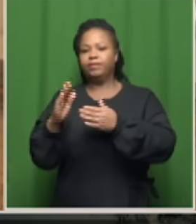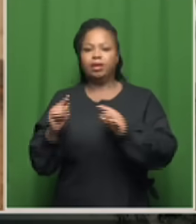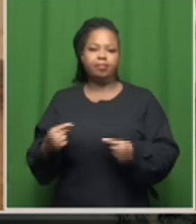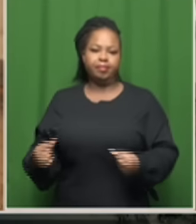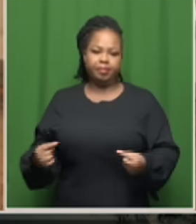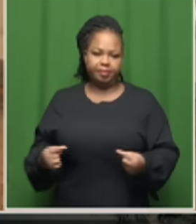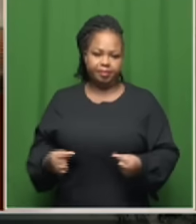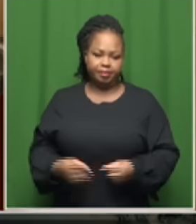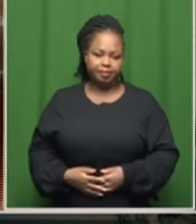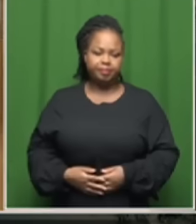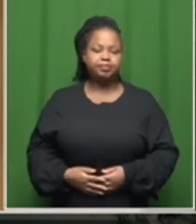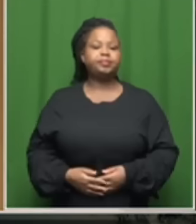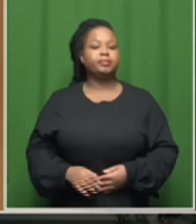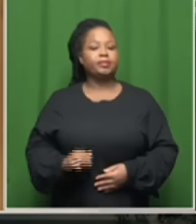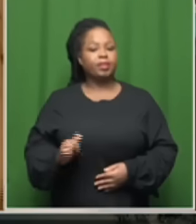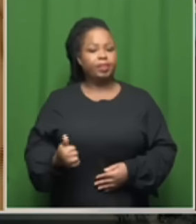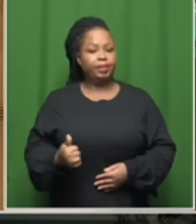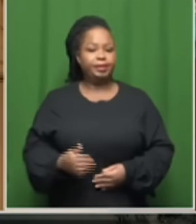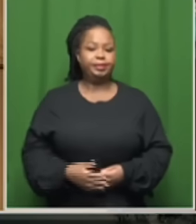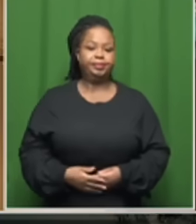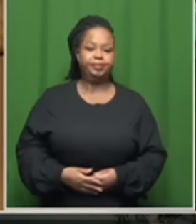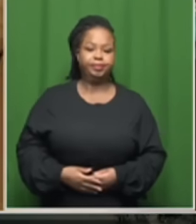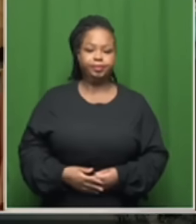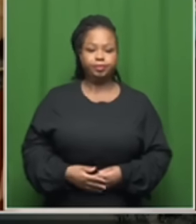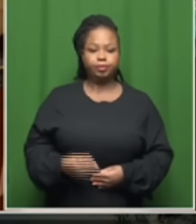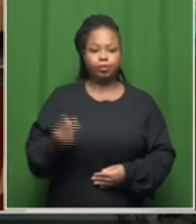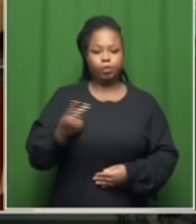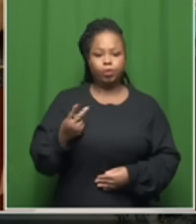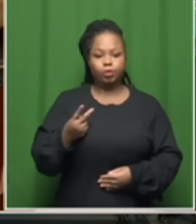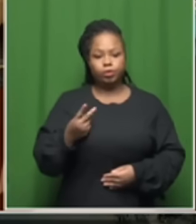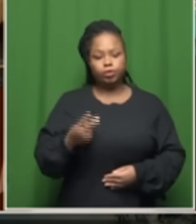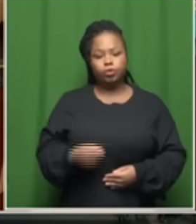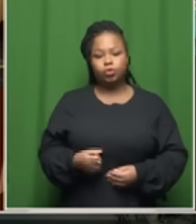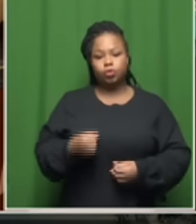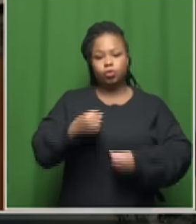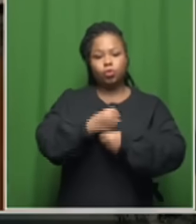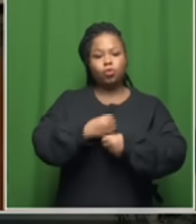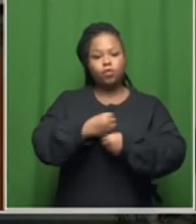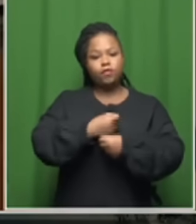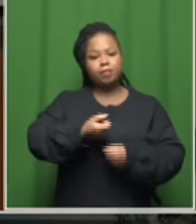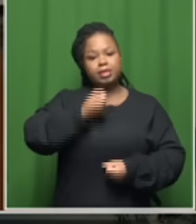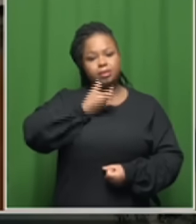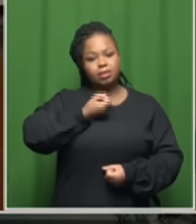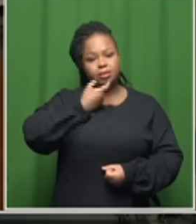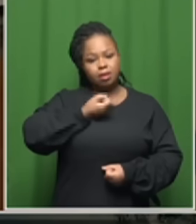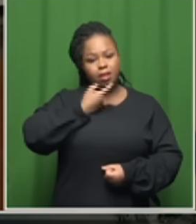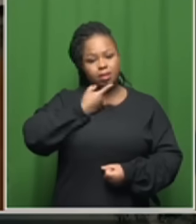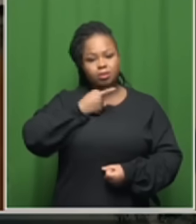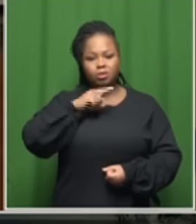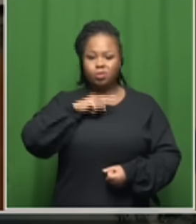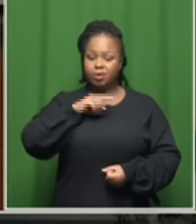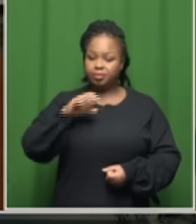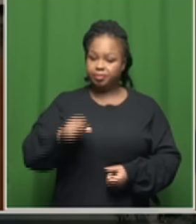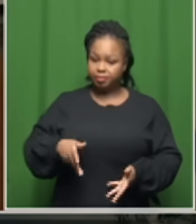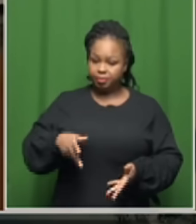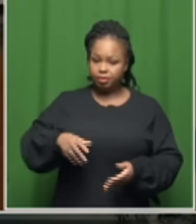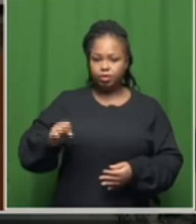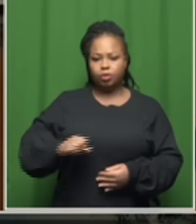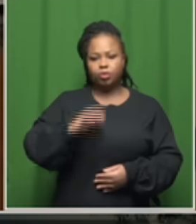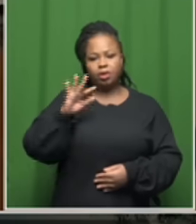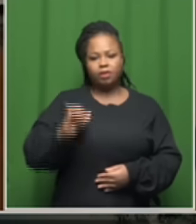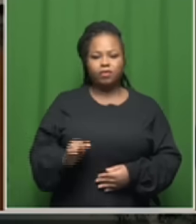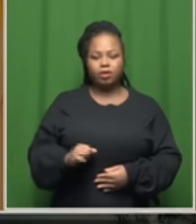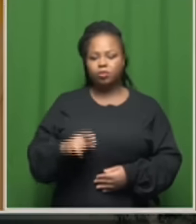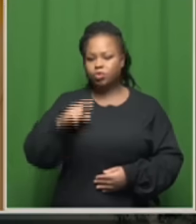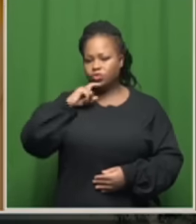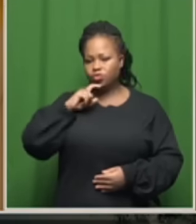there was an emergency, the end of pharmaceuticals, because South Africa were one of those countries that are using more